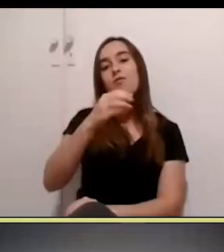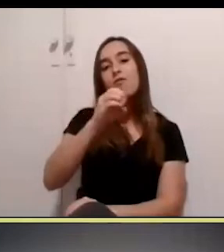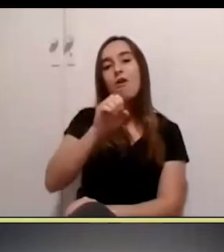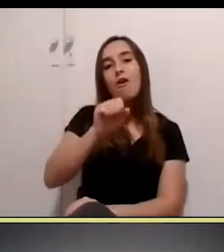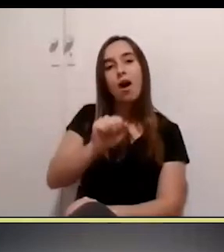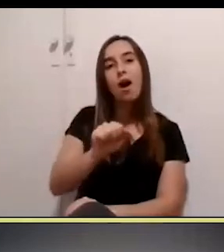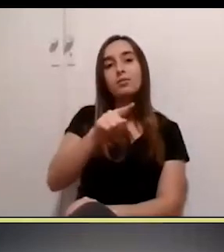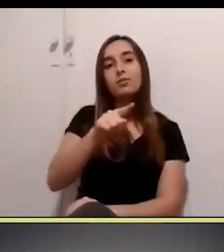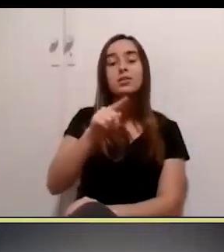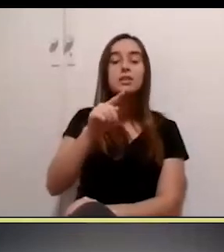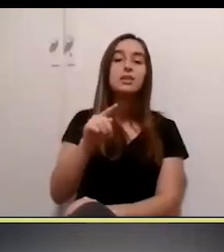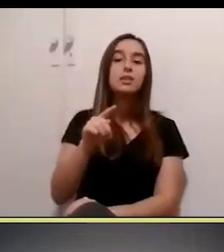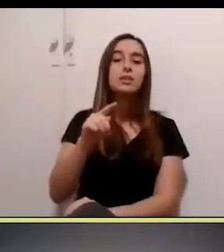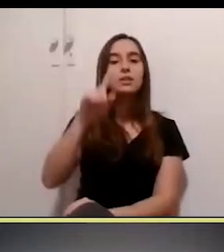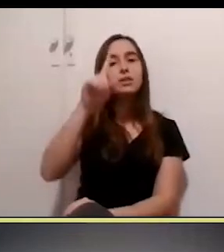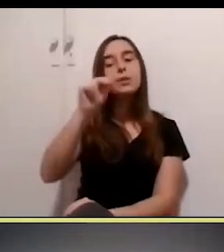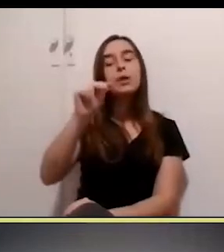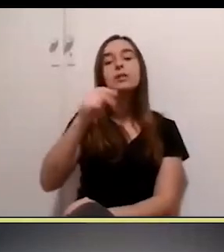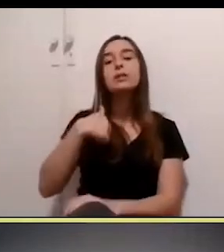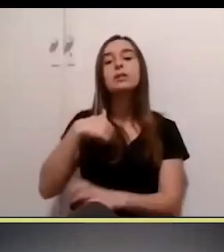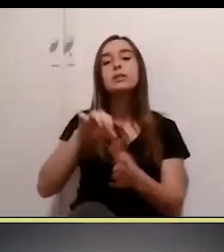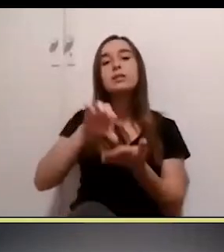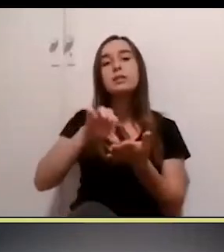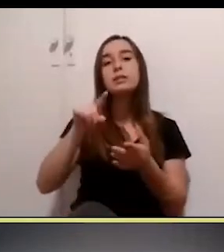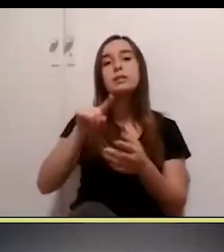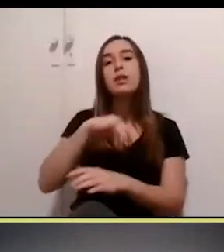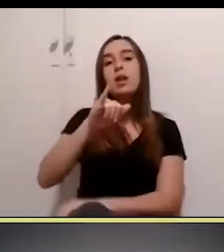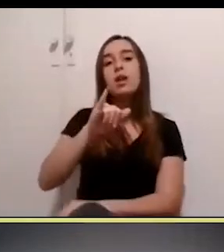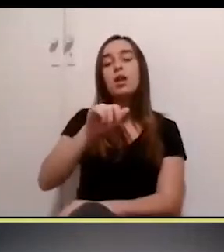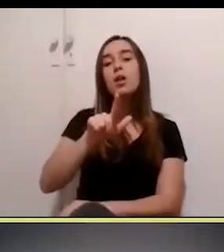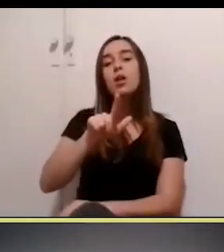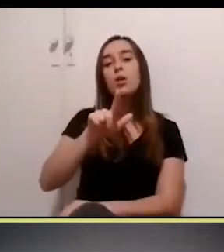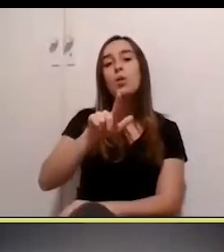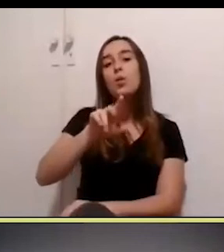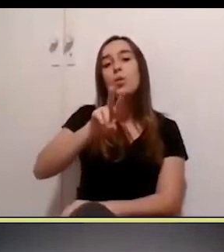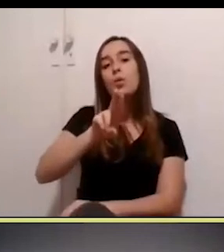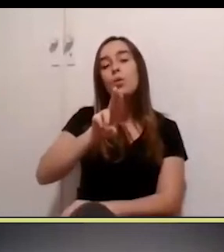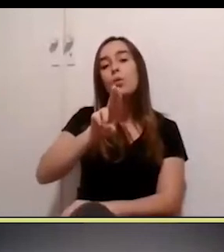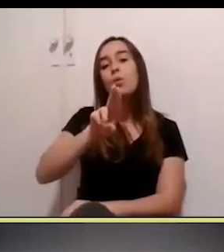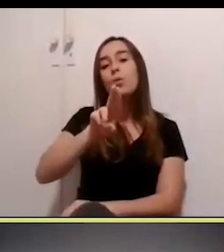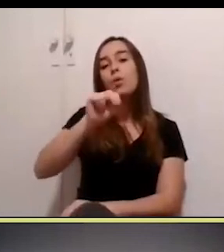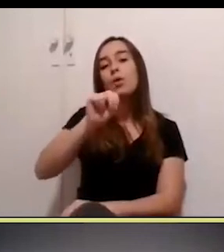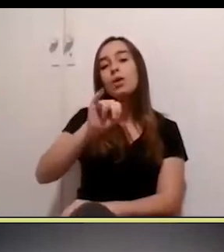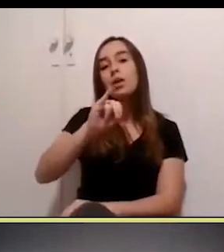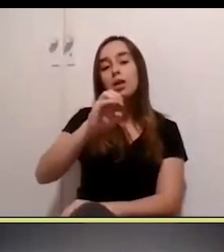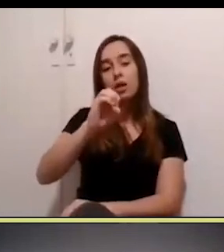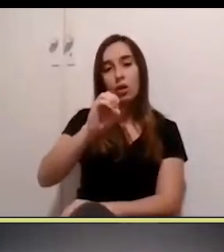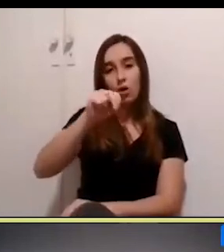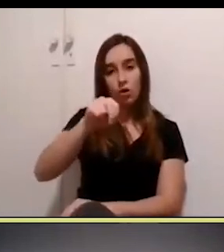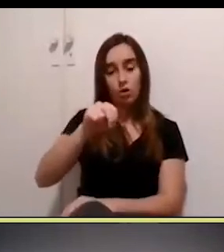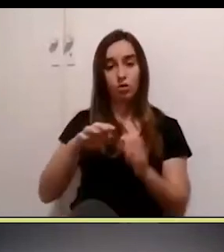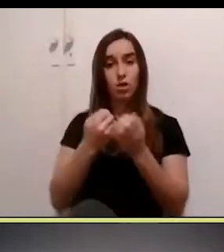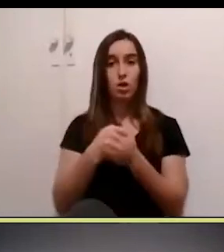And she's also a technician for Union Accesibilidad, where she currently develops projects related to tourism,